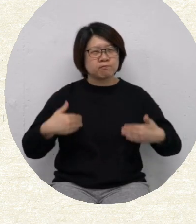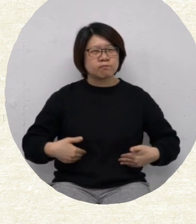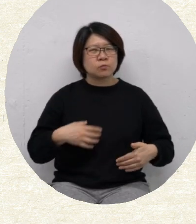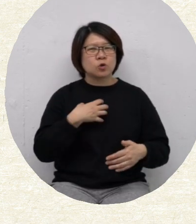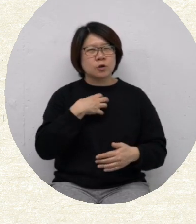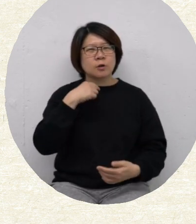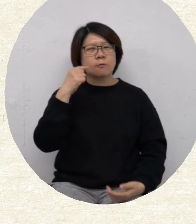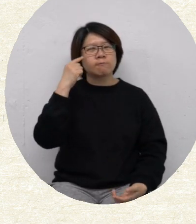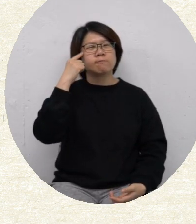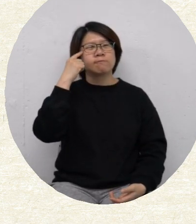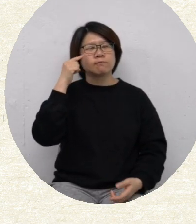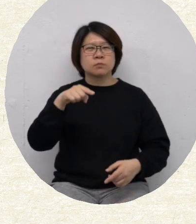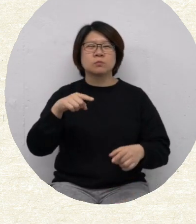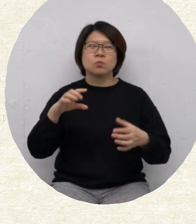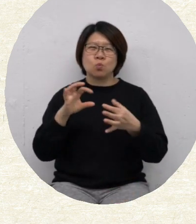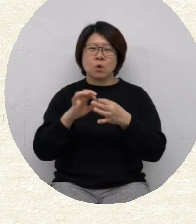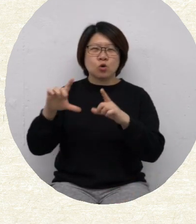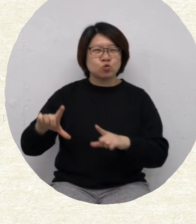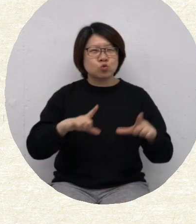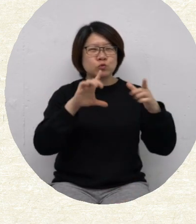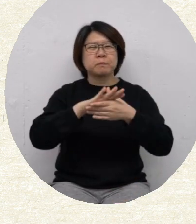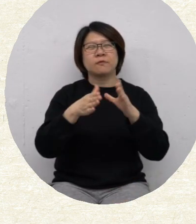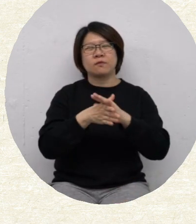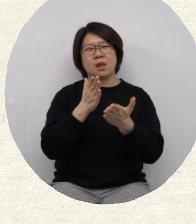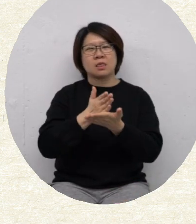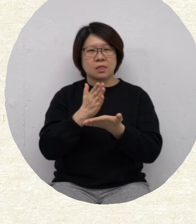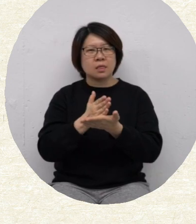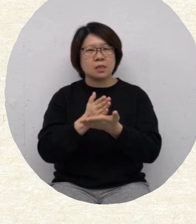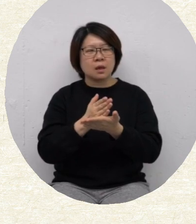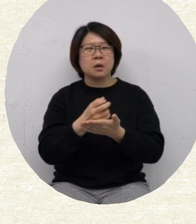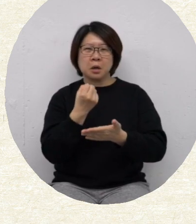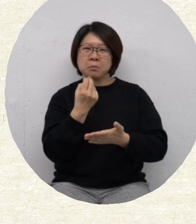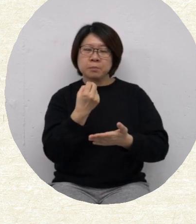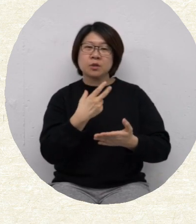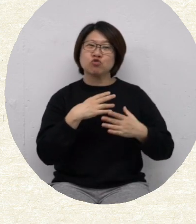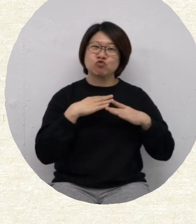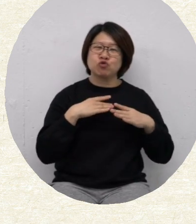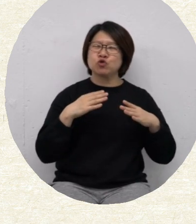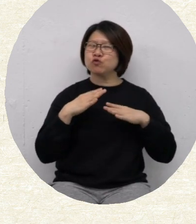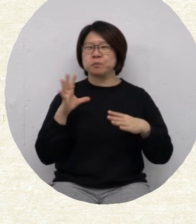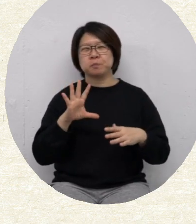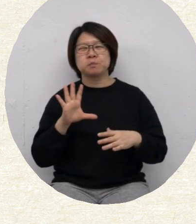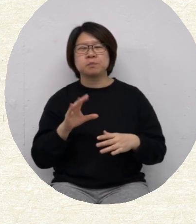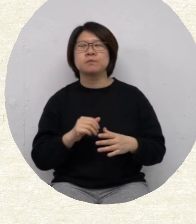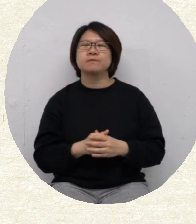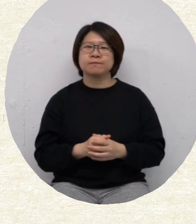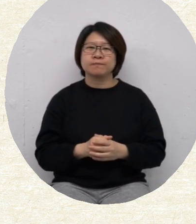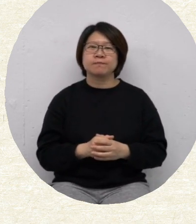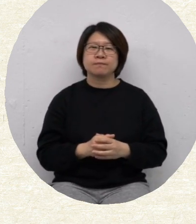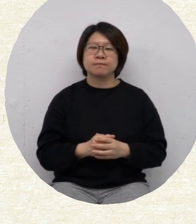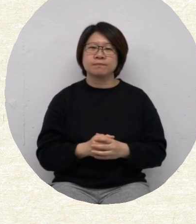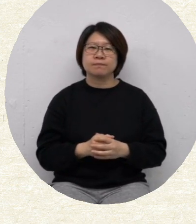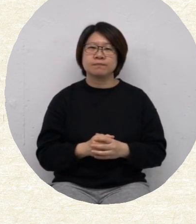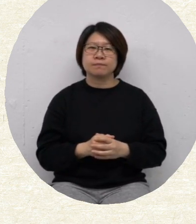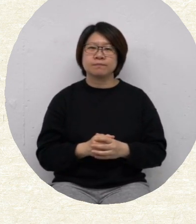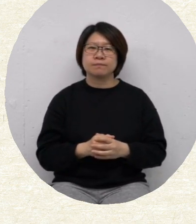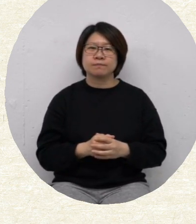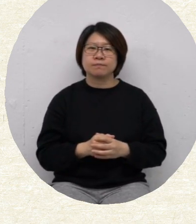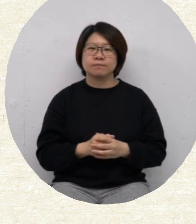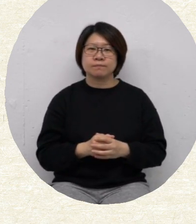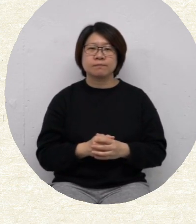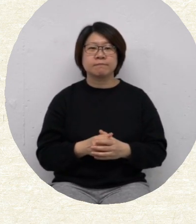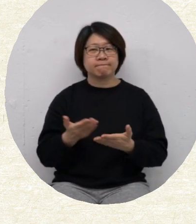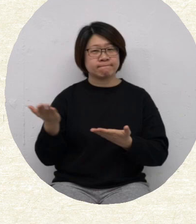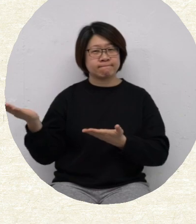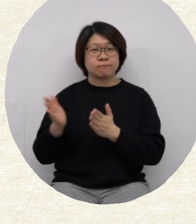Personally, I find a parallel in the way I find myself as a person and an artist that lives both comfortably and uncomfortably